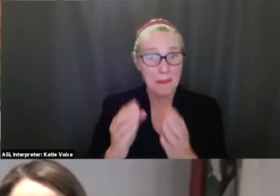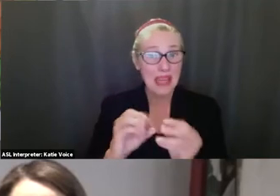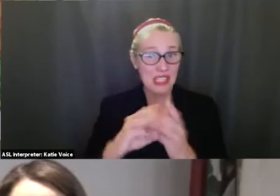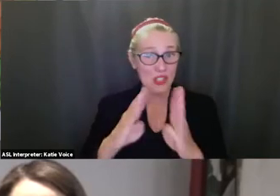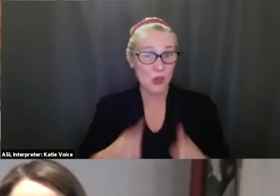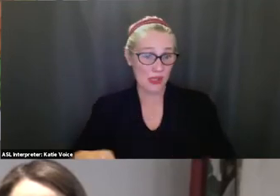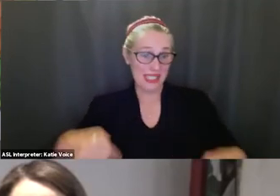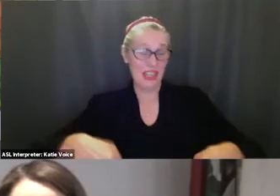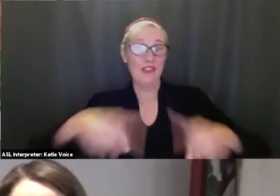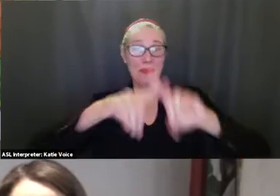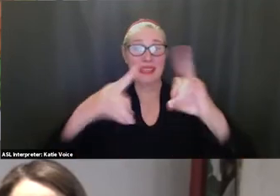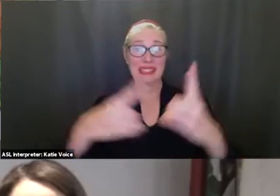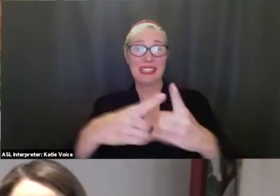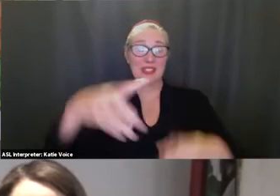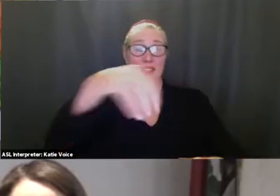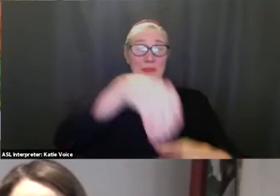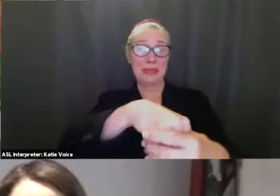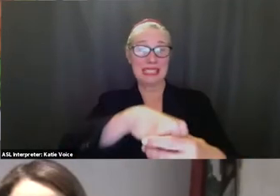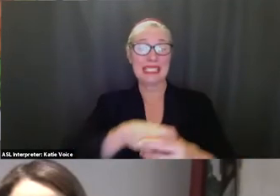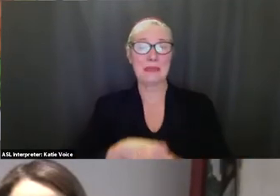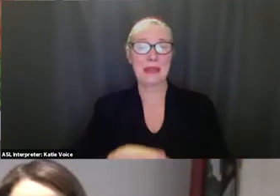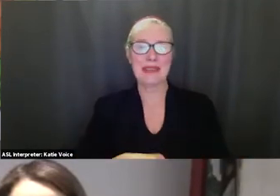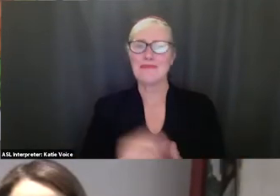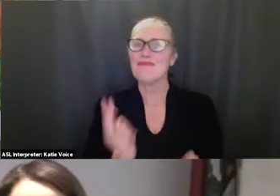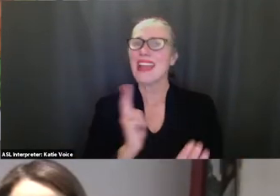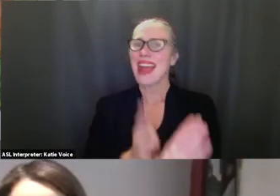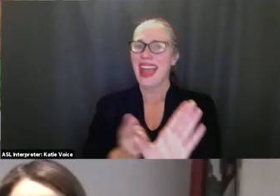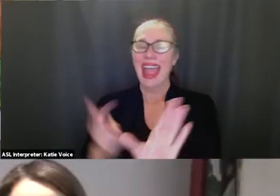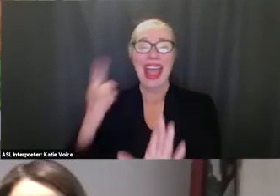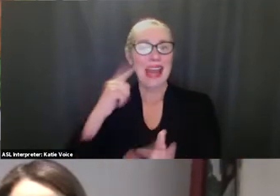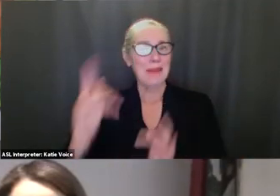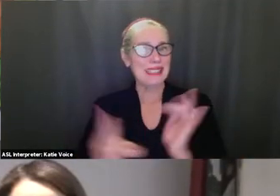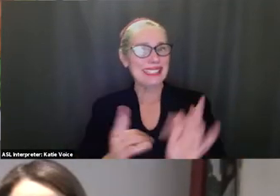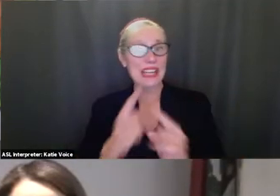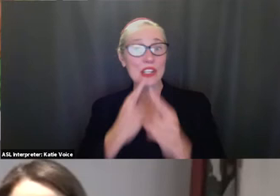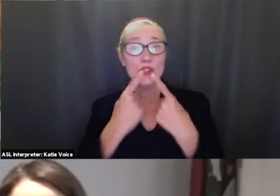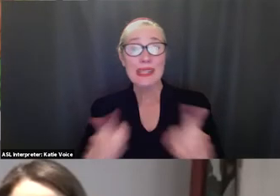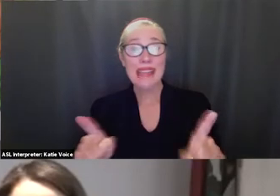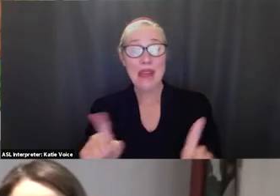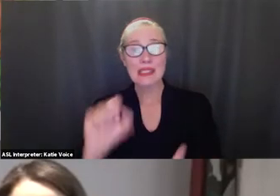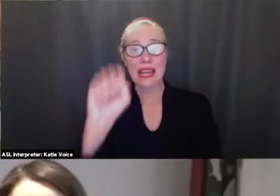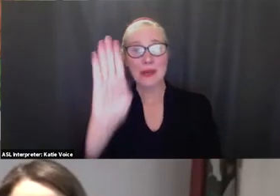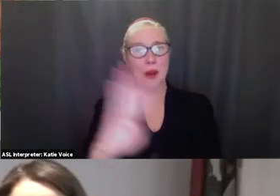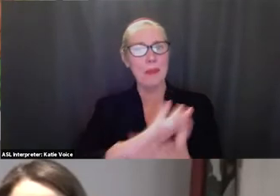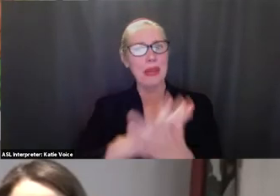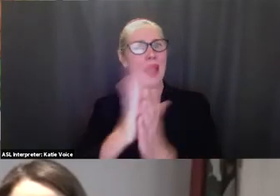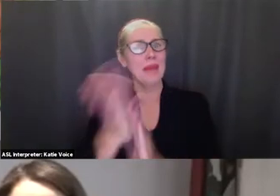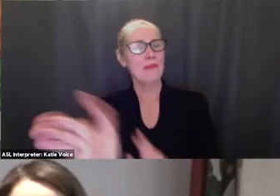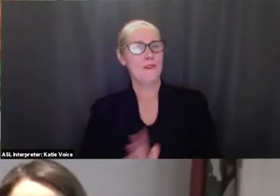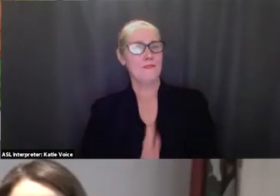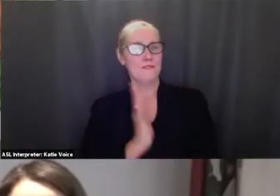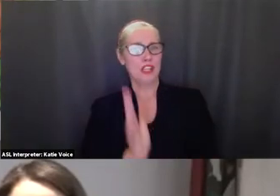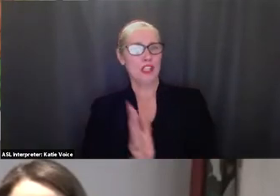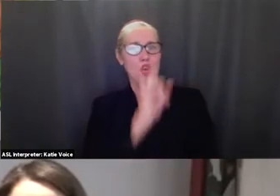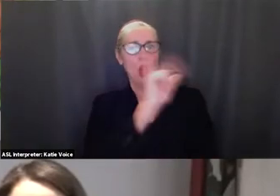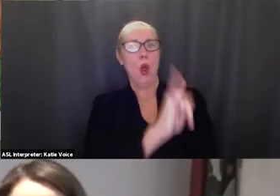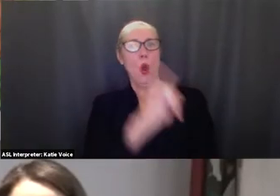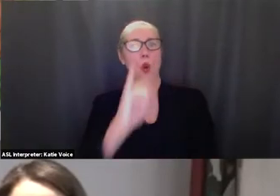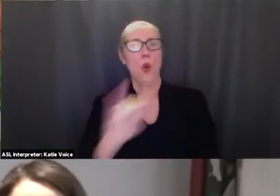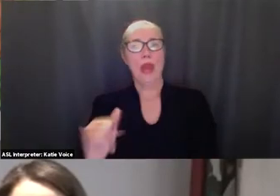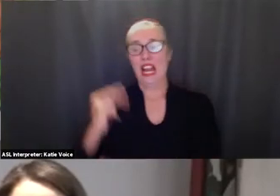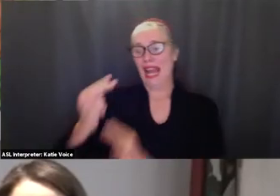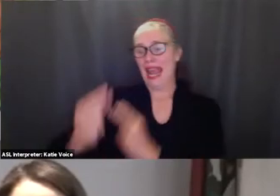information later also i'm so excited to announce that santa barbara is applying to become an official whale heritage